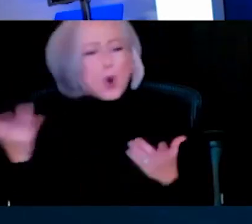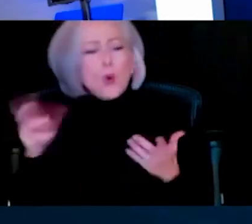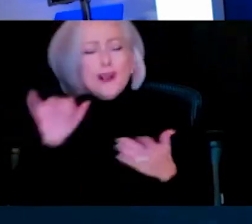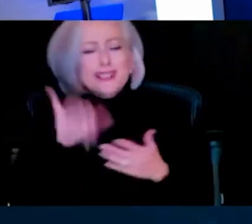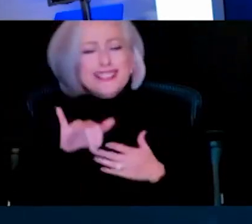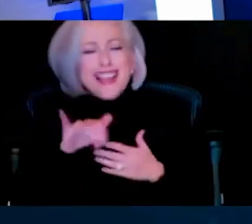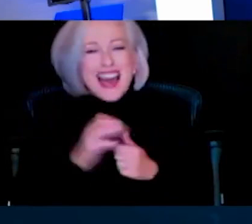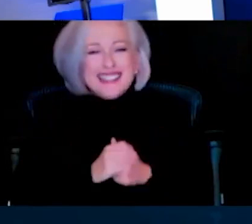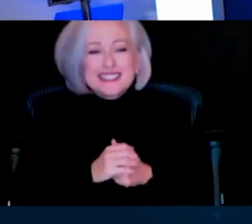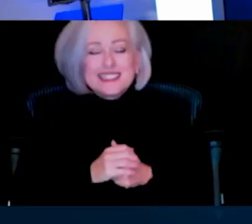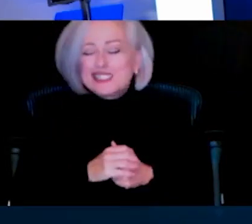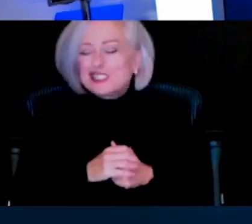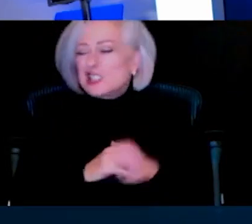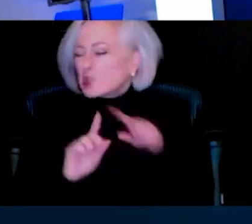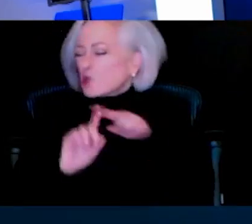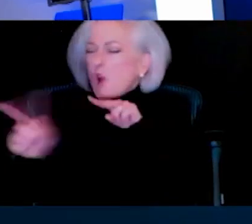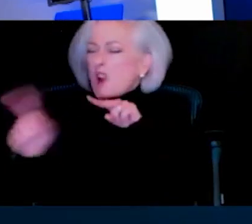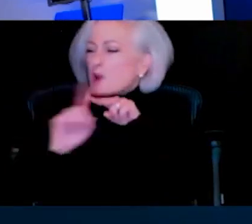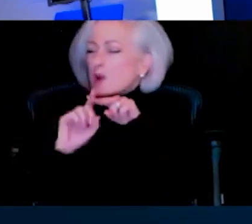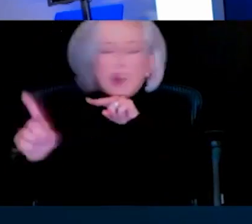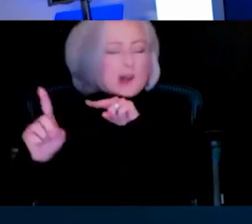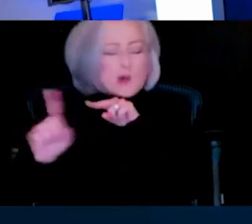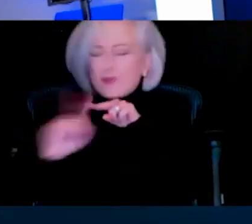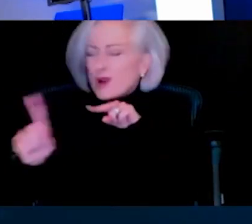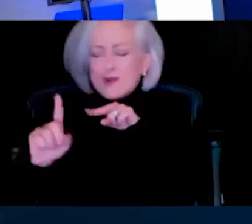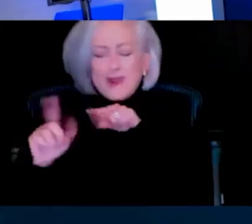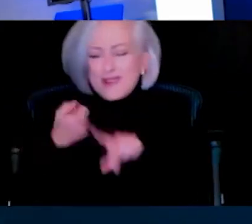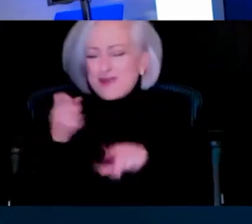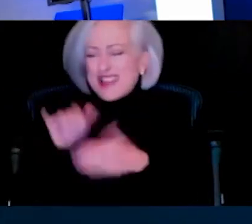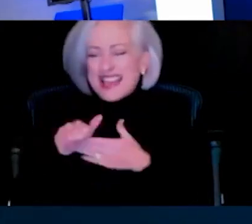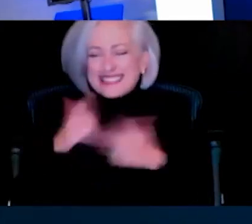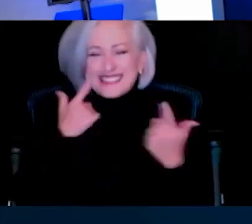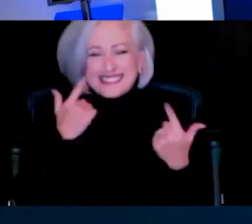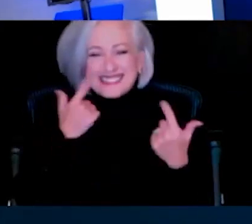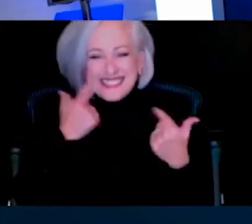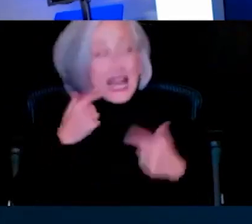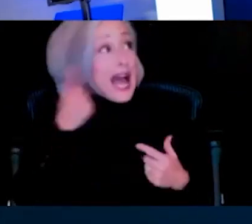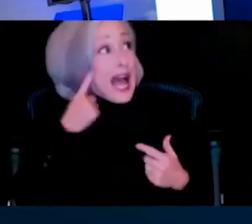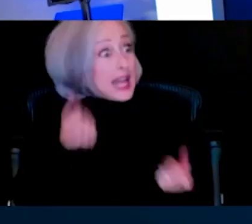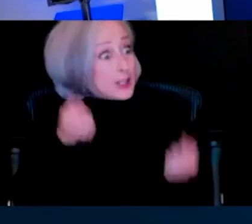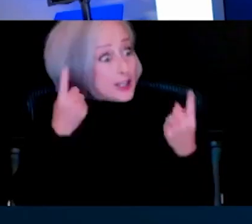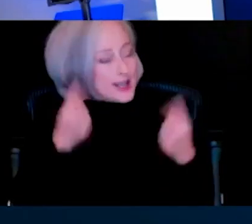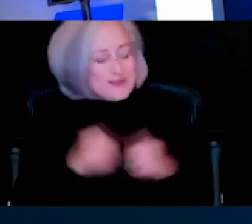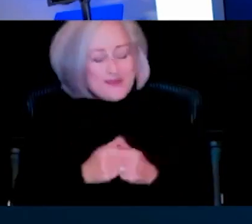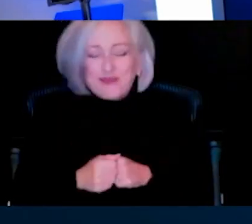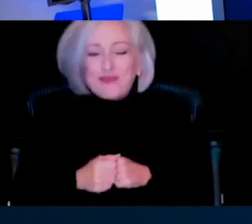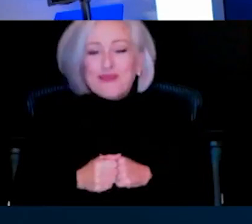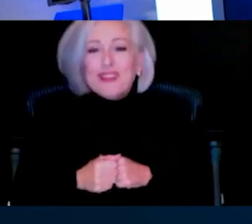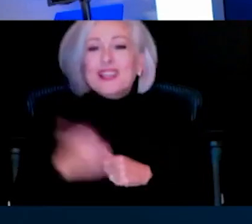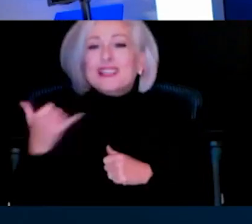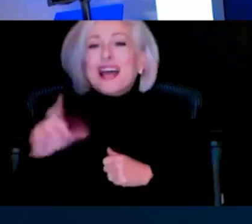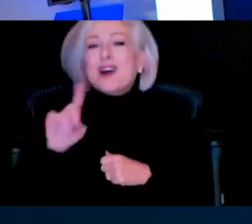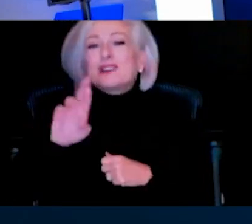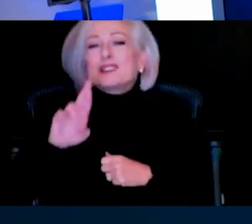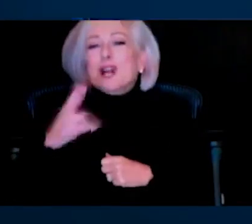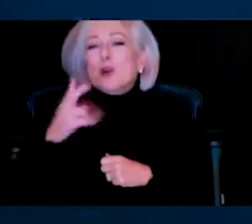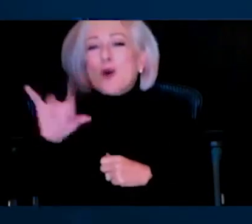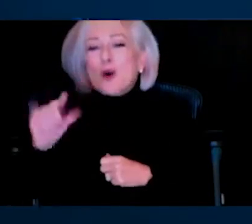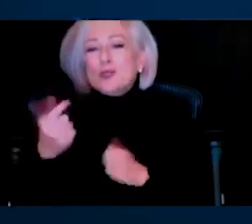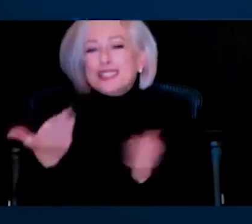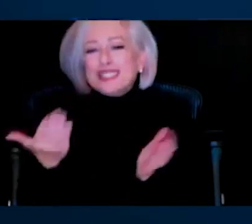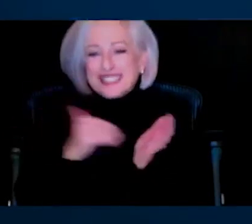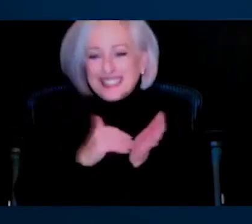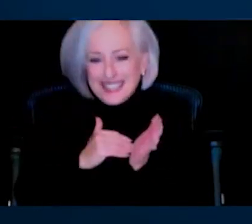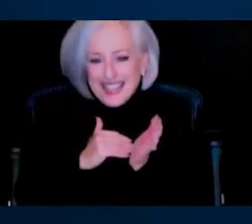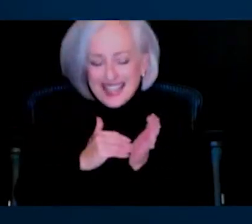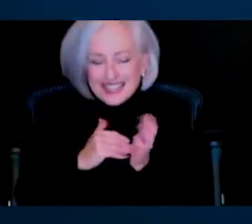from all of it, you know. To a beach. I hear you. Okay, hey, we've got Dr. Julie Holding is back with us, and now